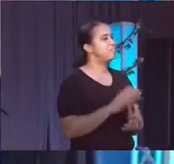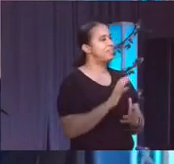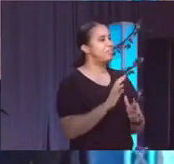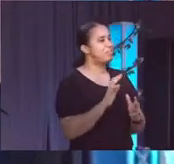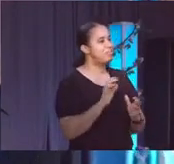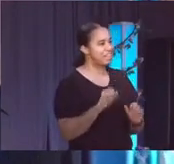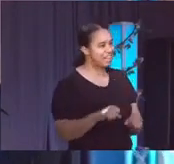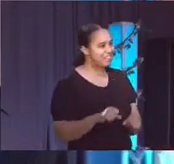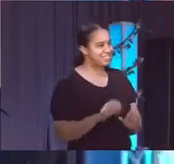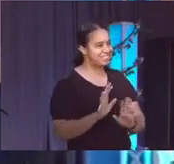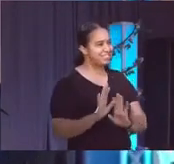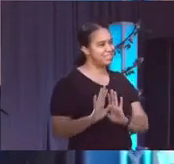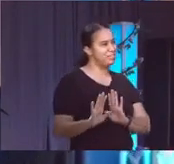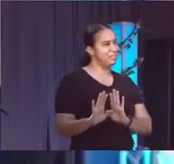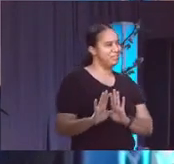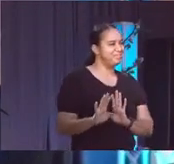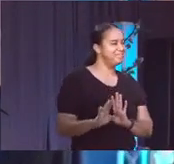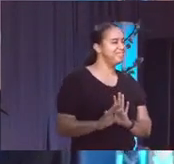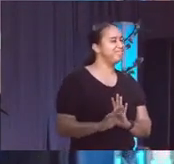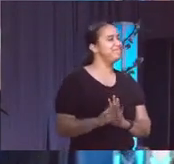If we can refrain.